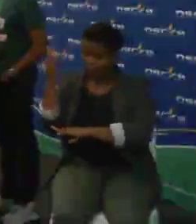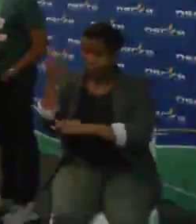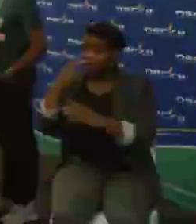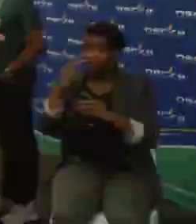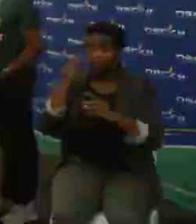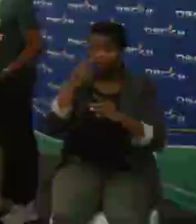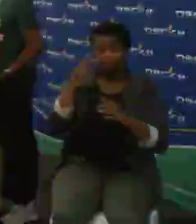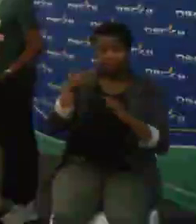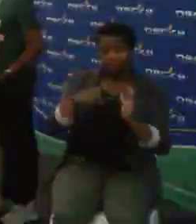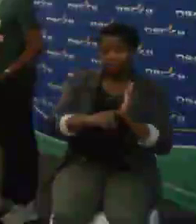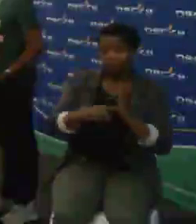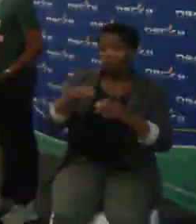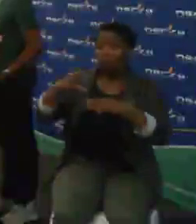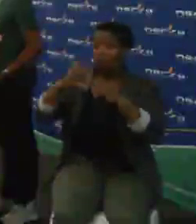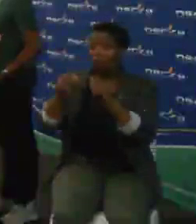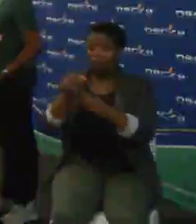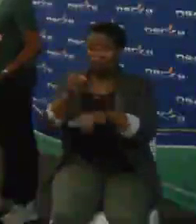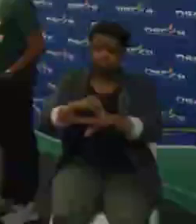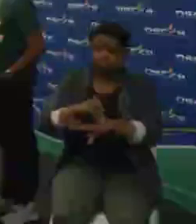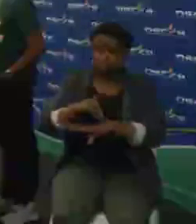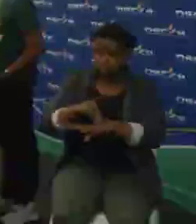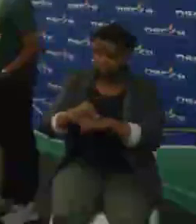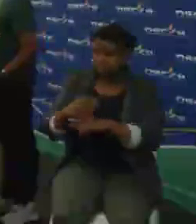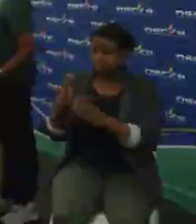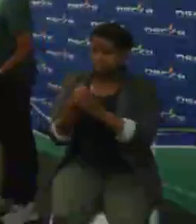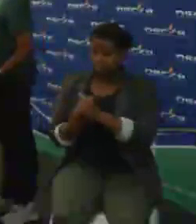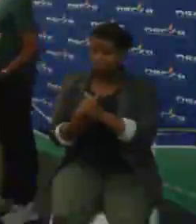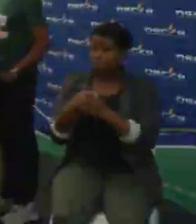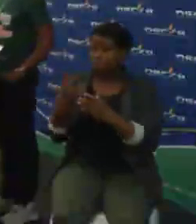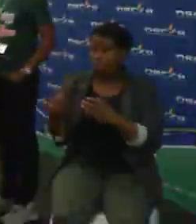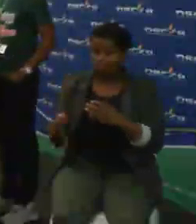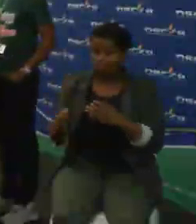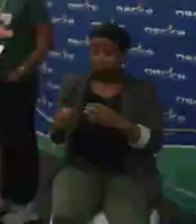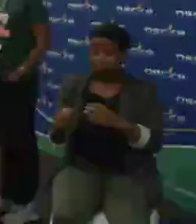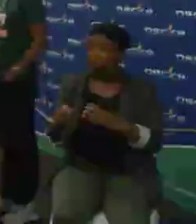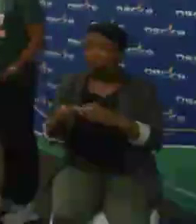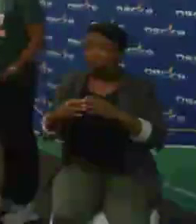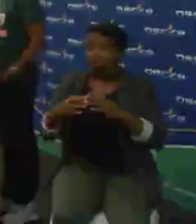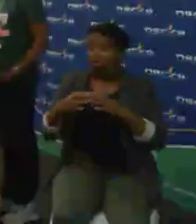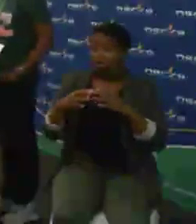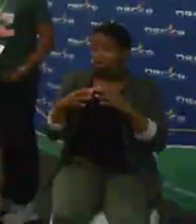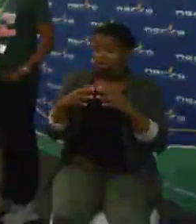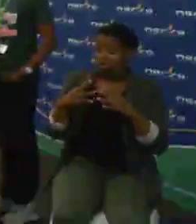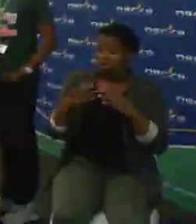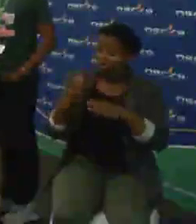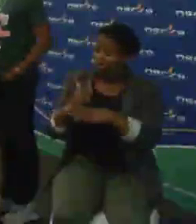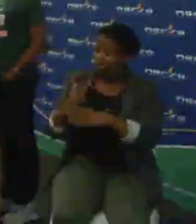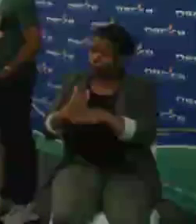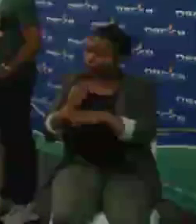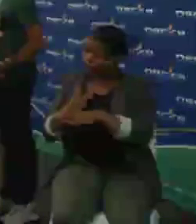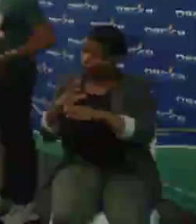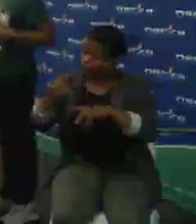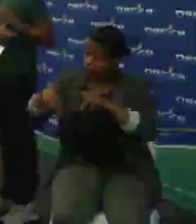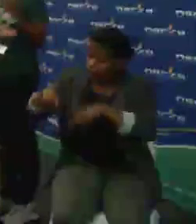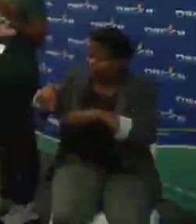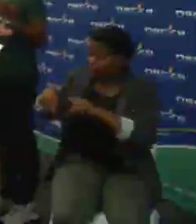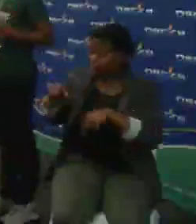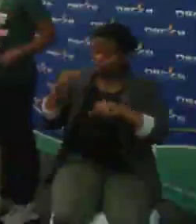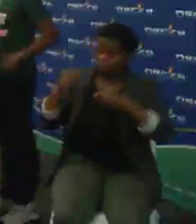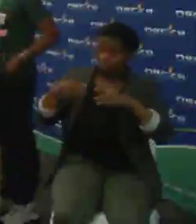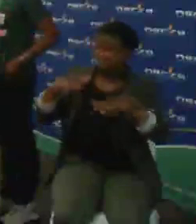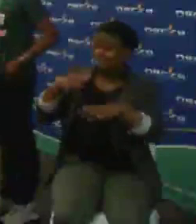see the impact of both of them at once. It's not the work of the analysts, it's not the work of any other person who's reading both